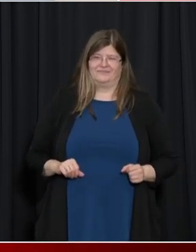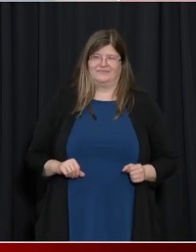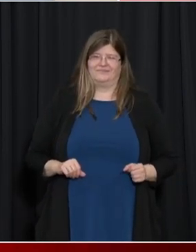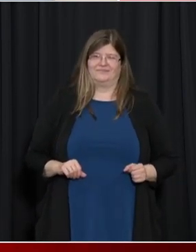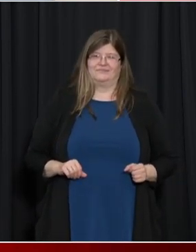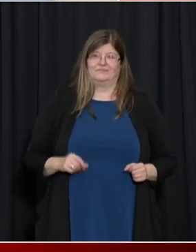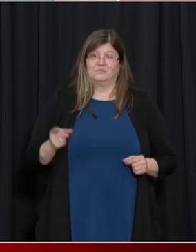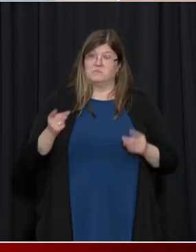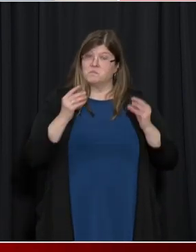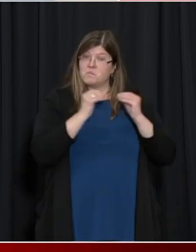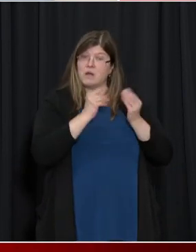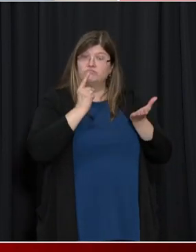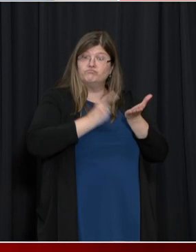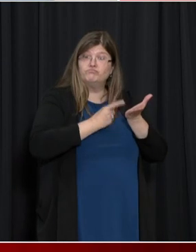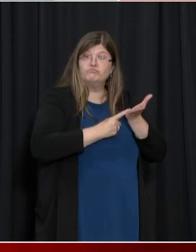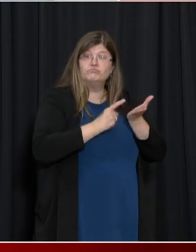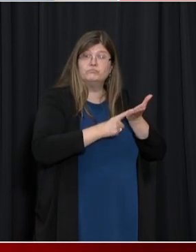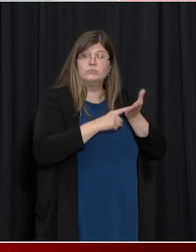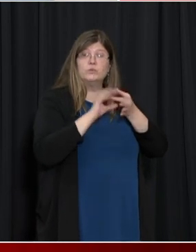4th.